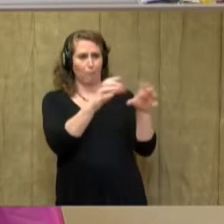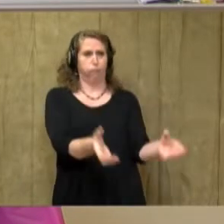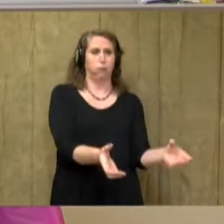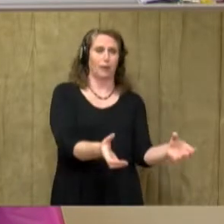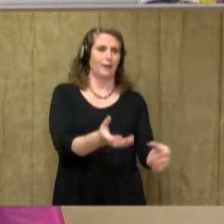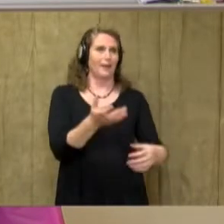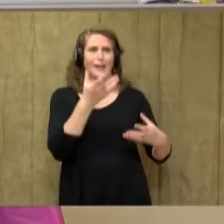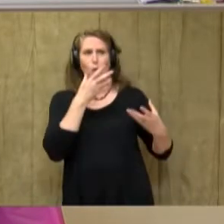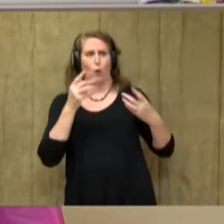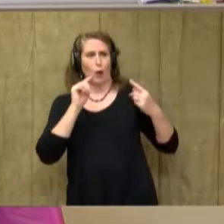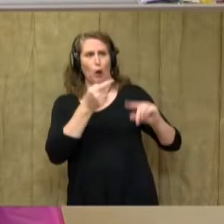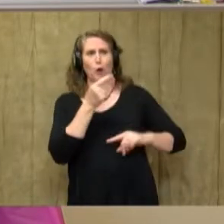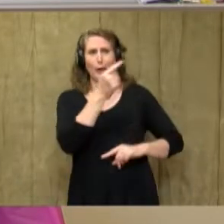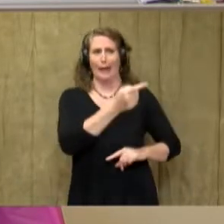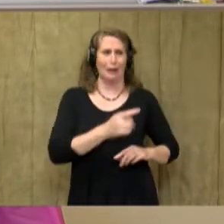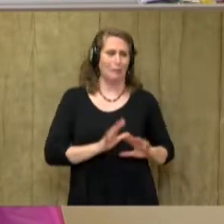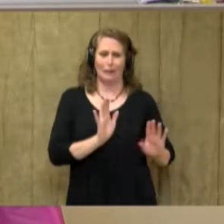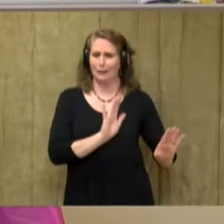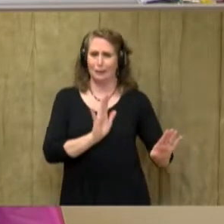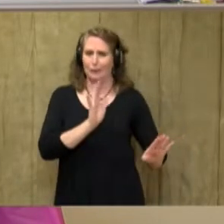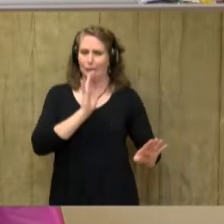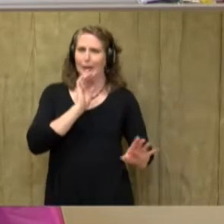He doesn't want to hurt anybody.